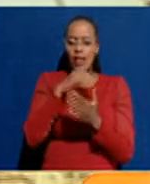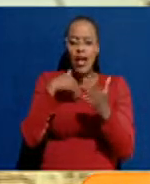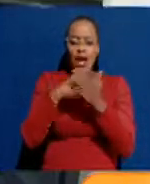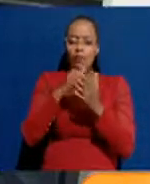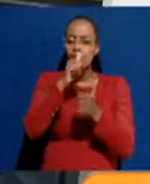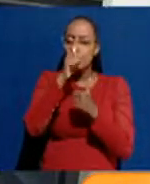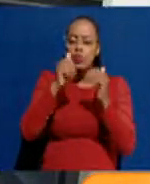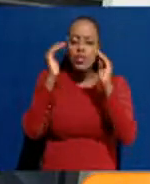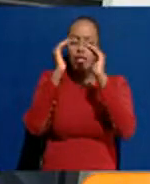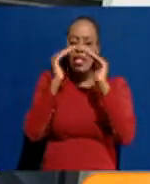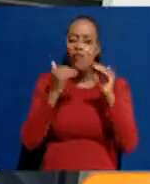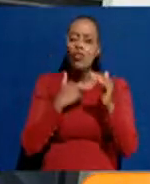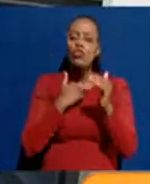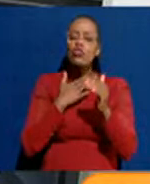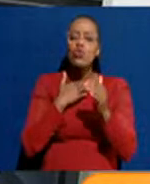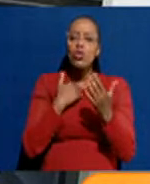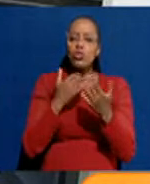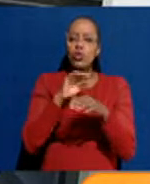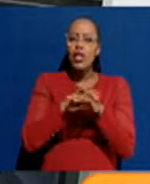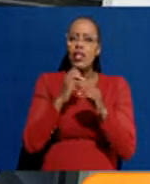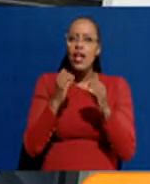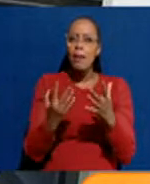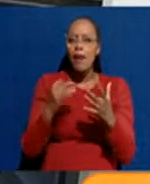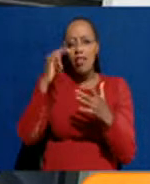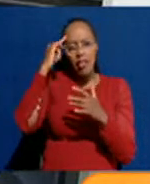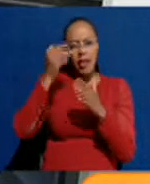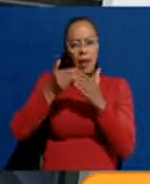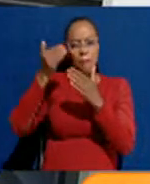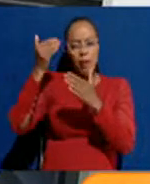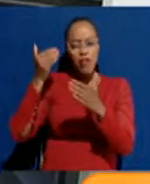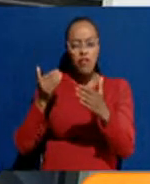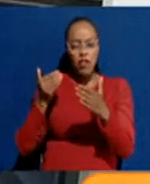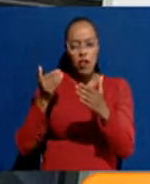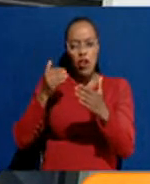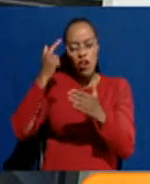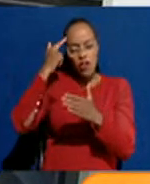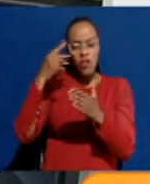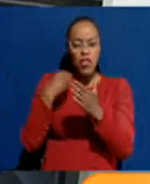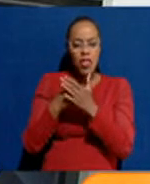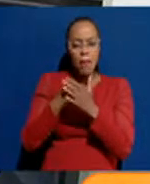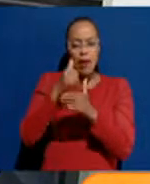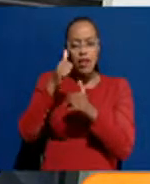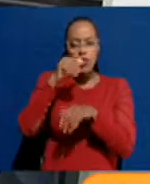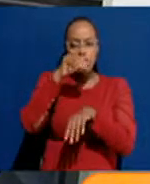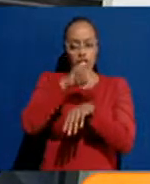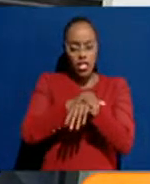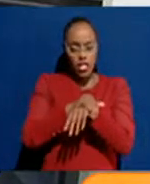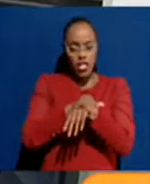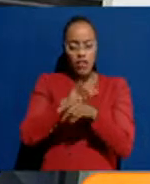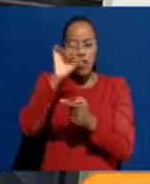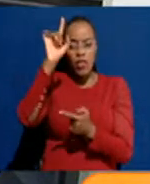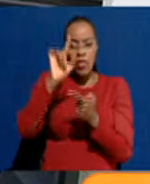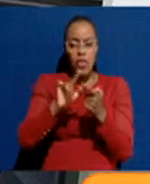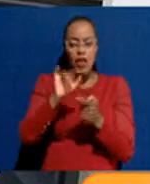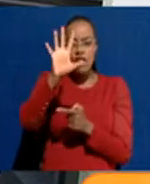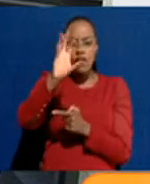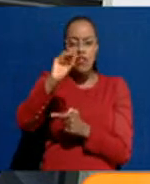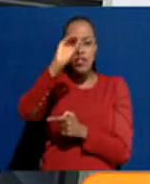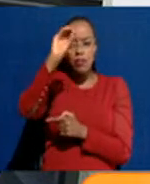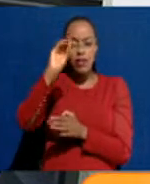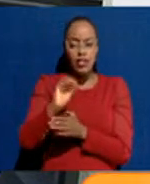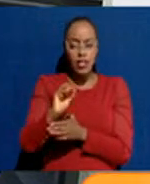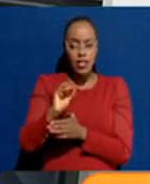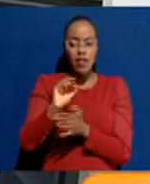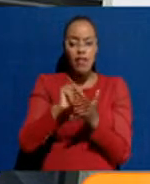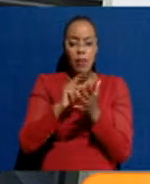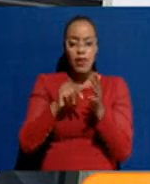How much do you want to recover? I think initially, uh-huh. for the amount to be recovered, there is a deduction. Is it about 50%? Okay. So